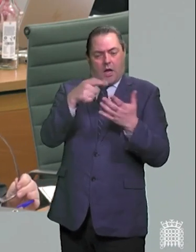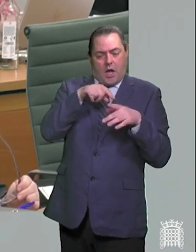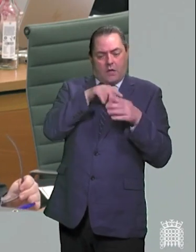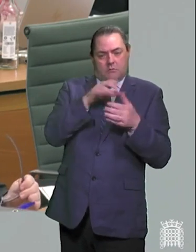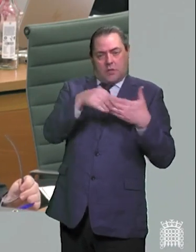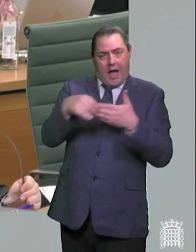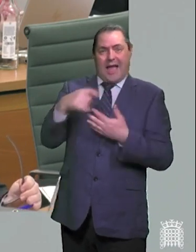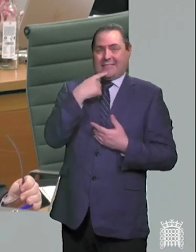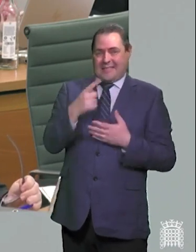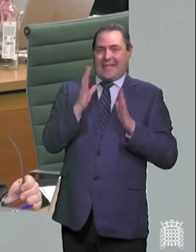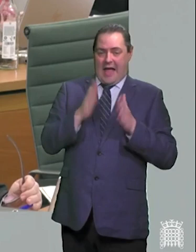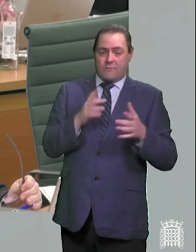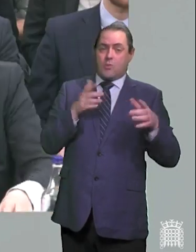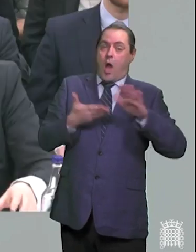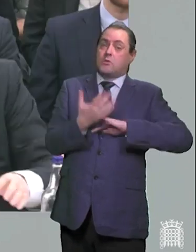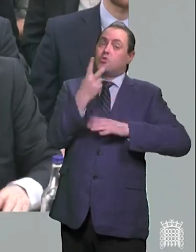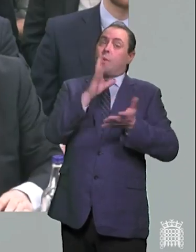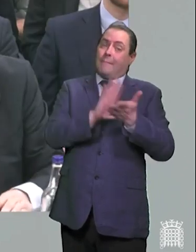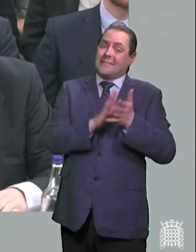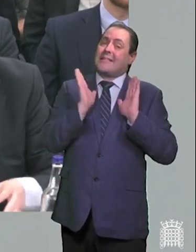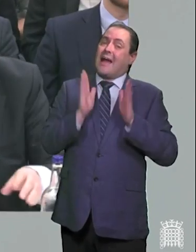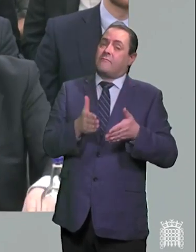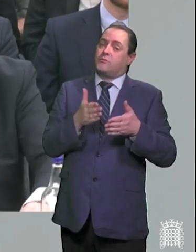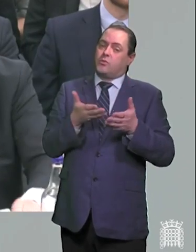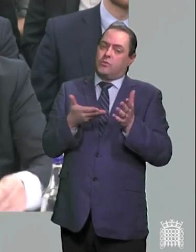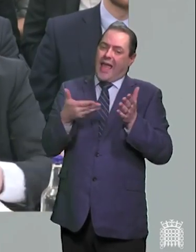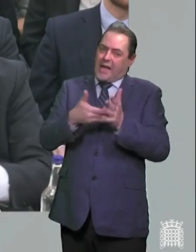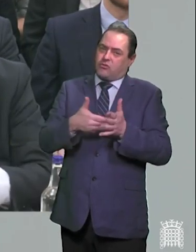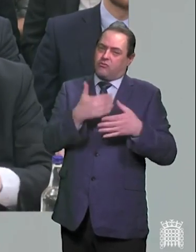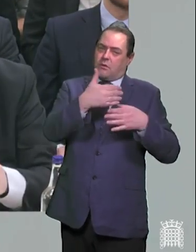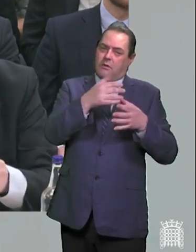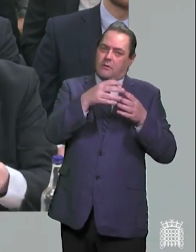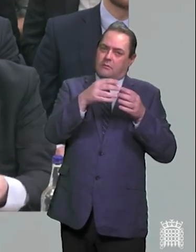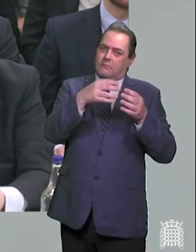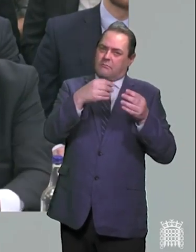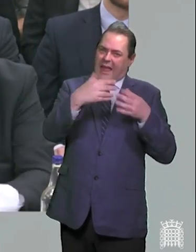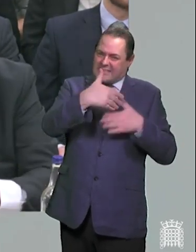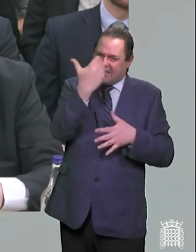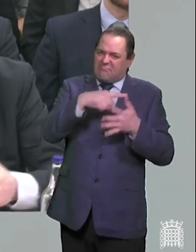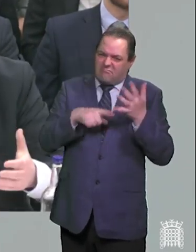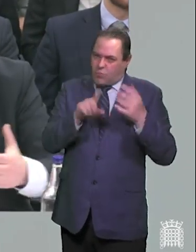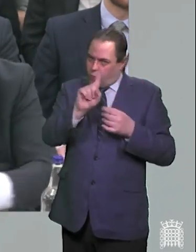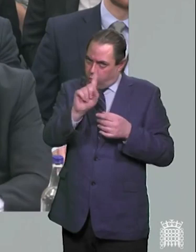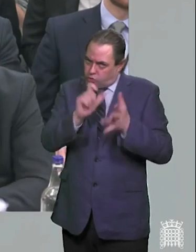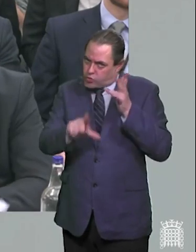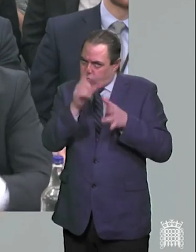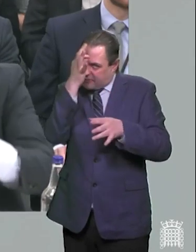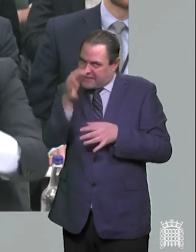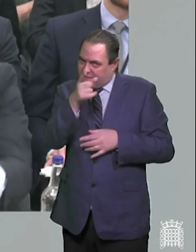guidance? So I've listed some of them, but we